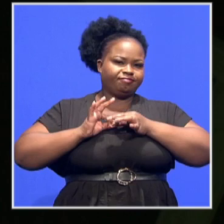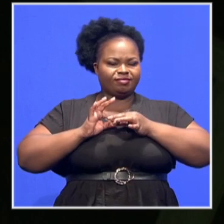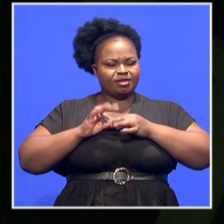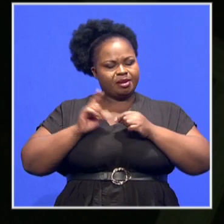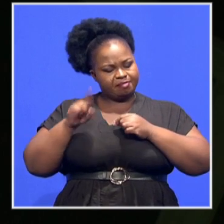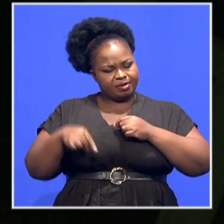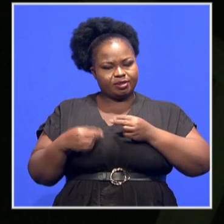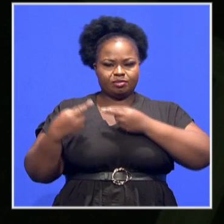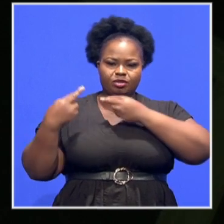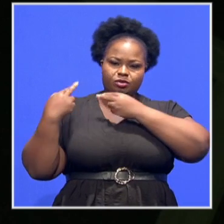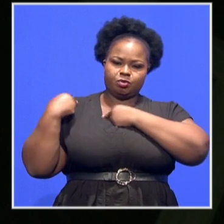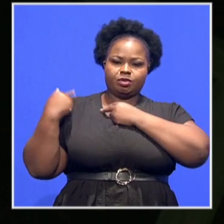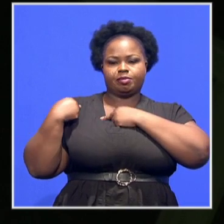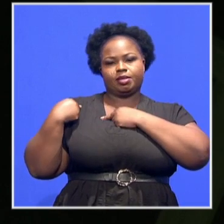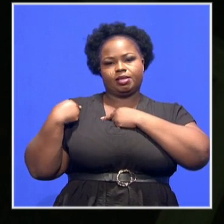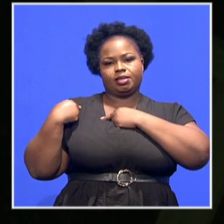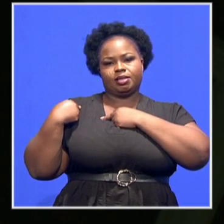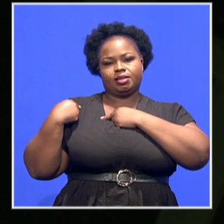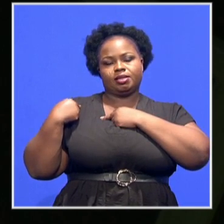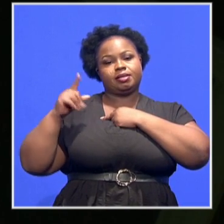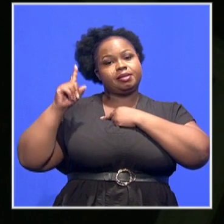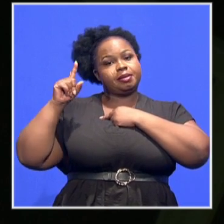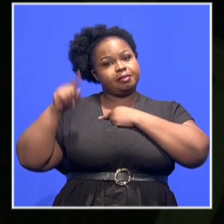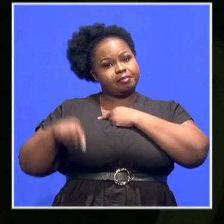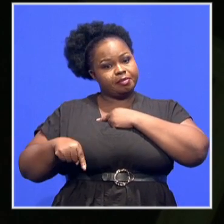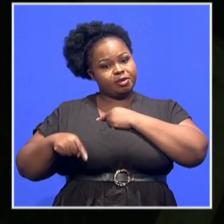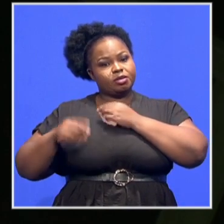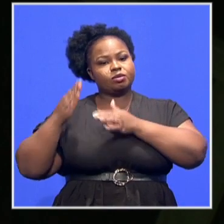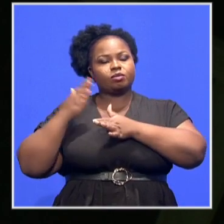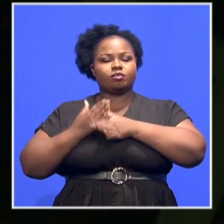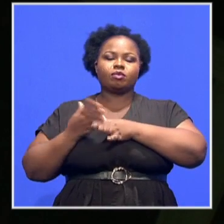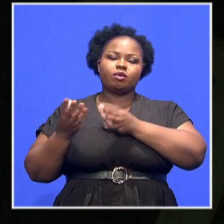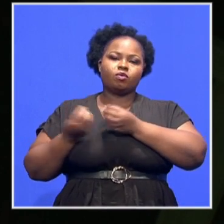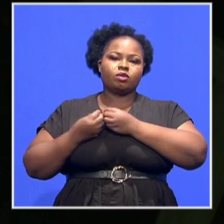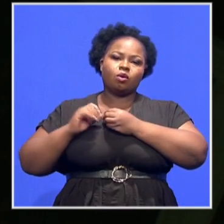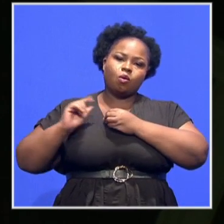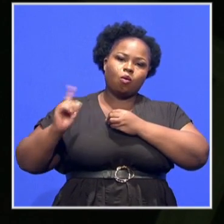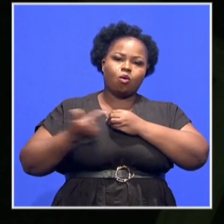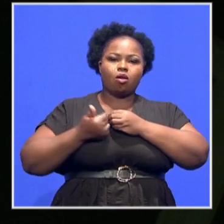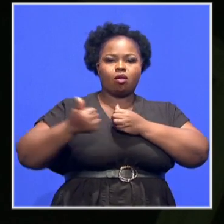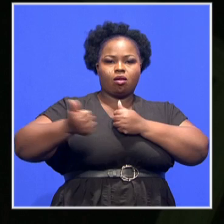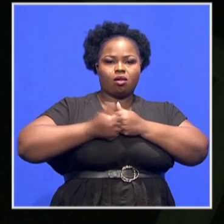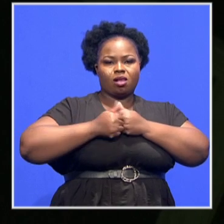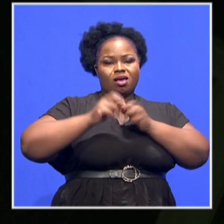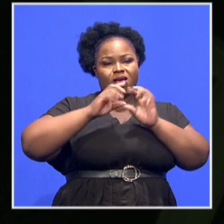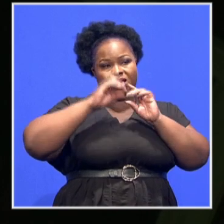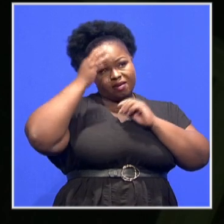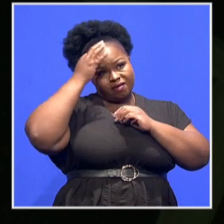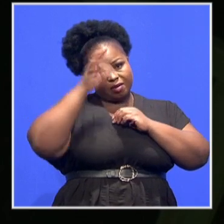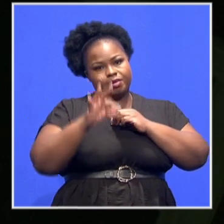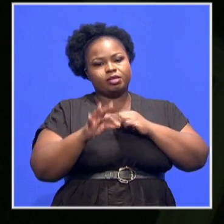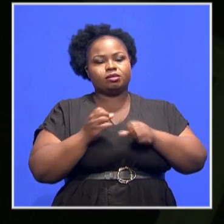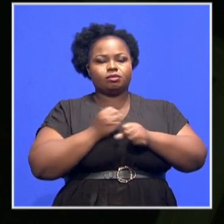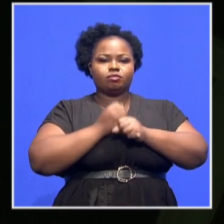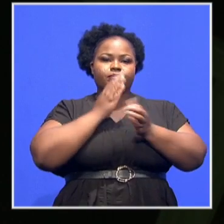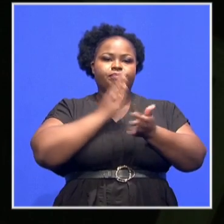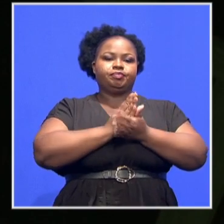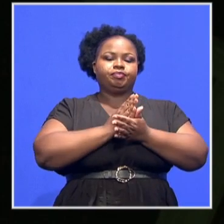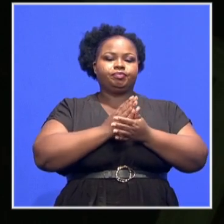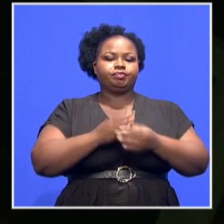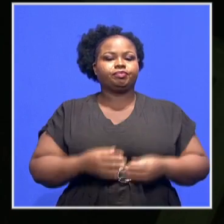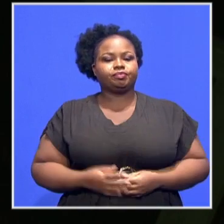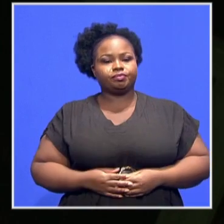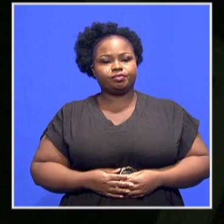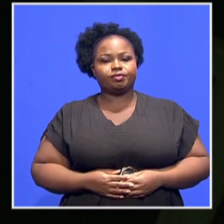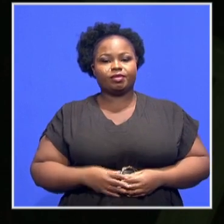responsible citizens. They must work with all role players, government and all, to ensure that